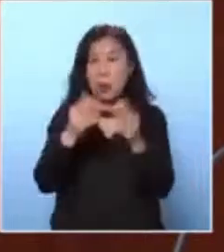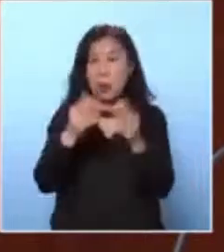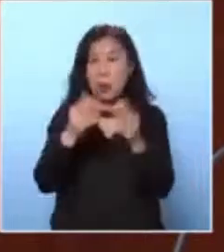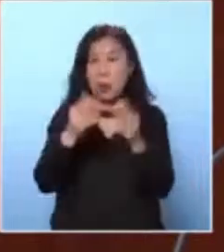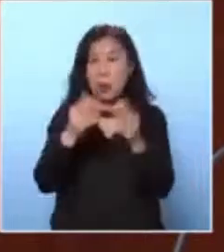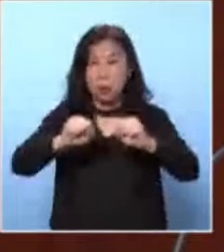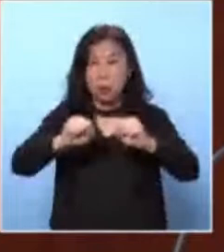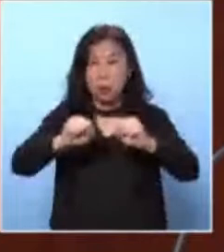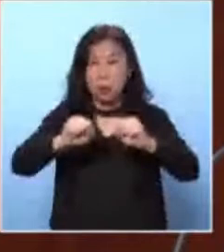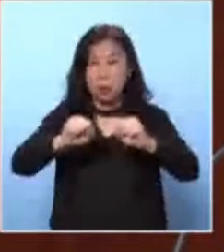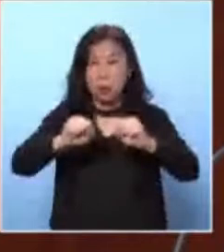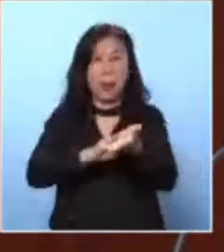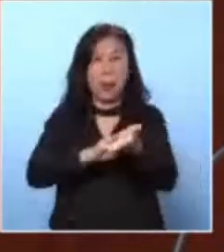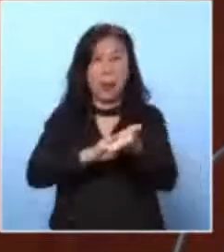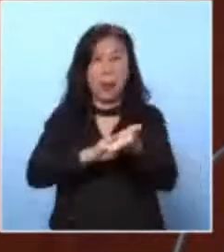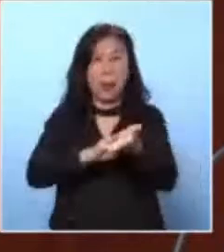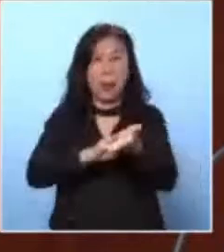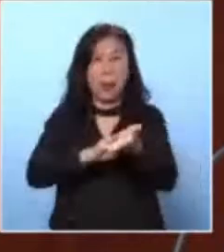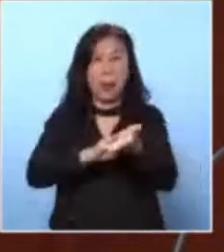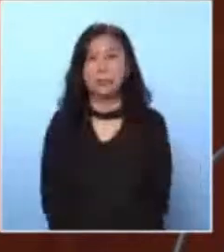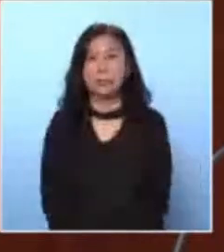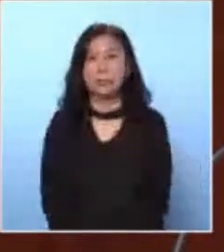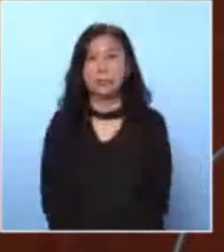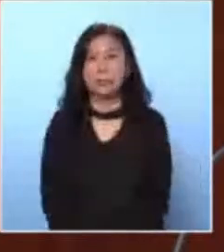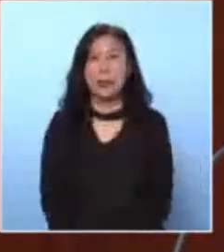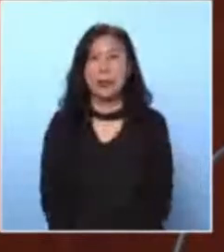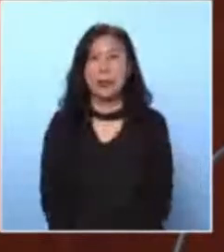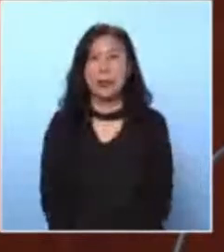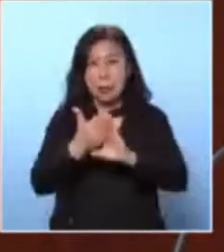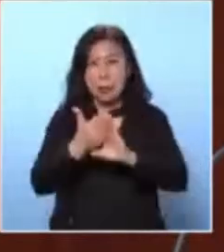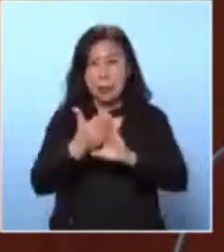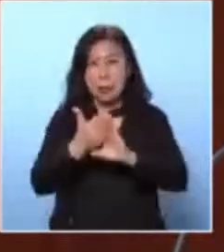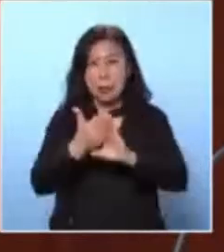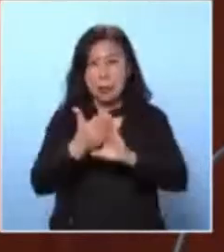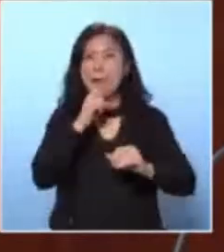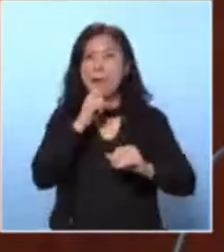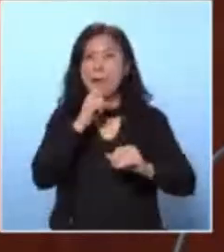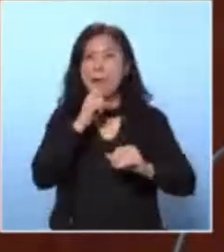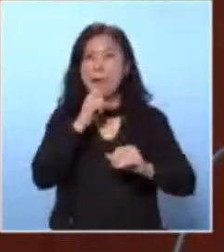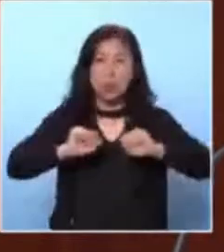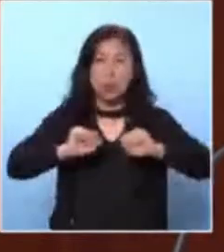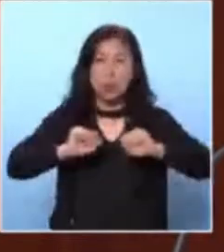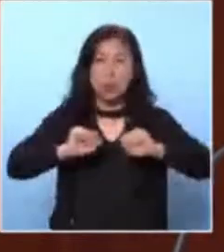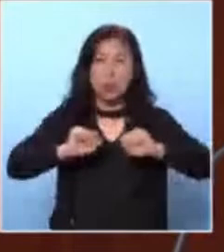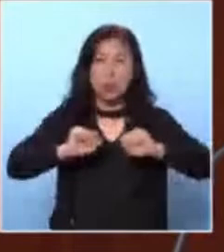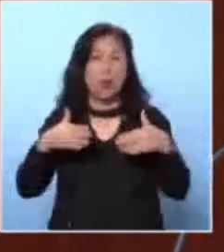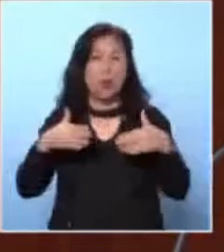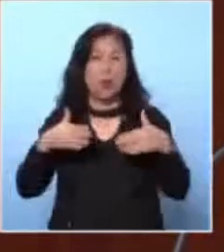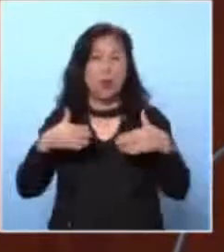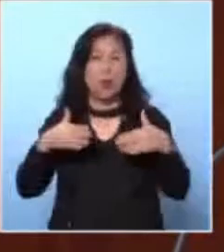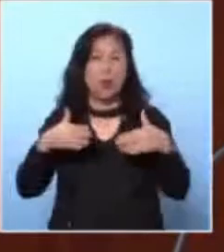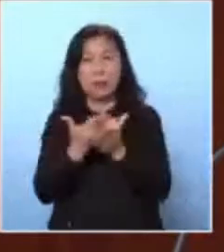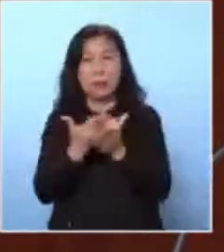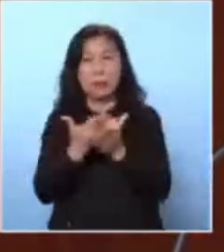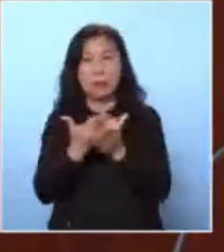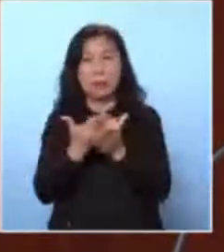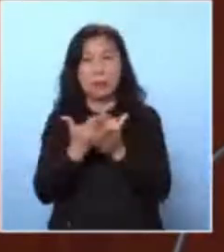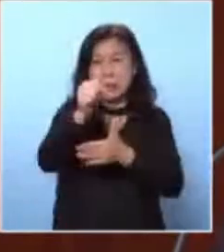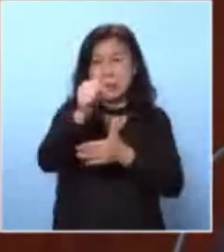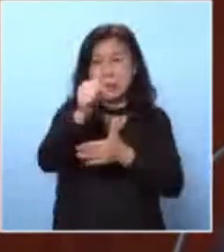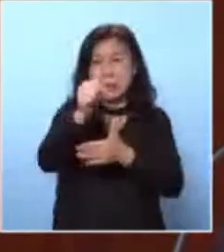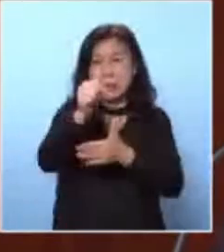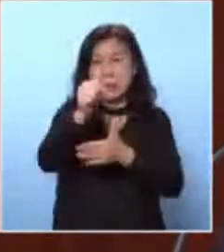more advanced training facilities for elite athletes. We will also allocate additional resources to enhance the